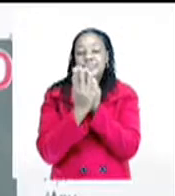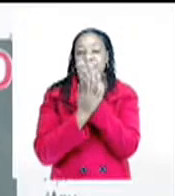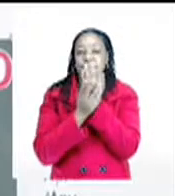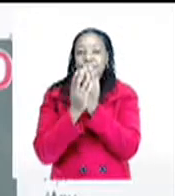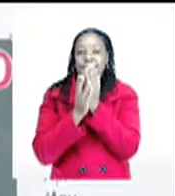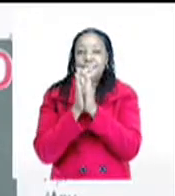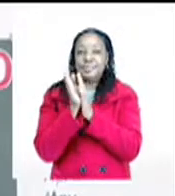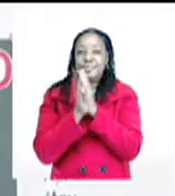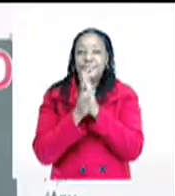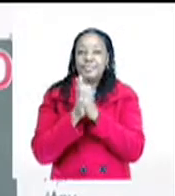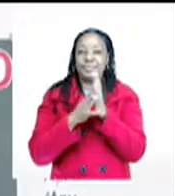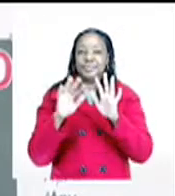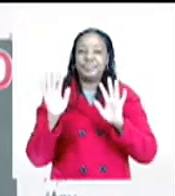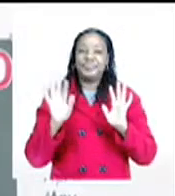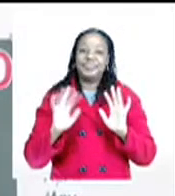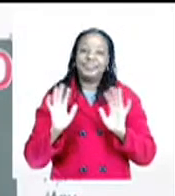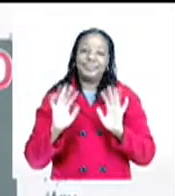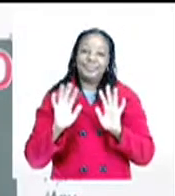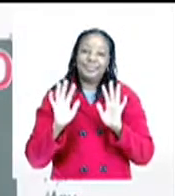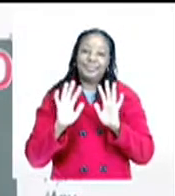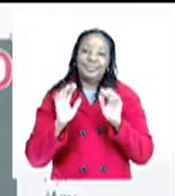are clean. We have